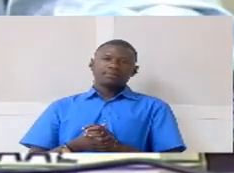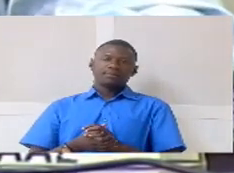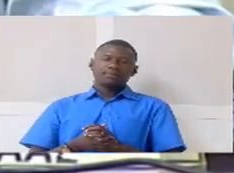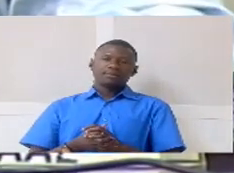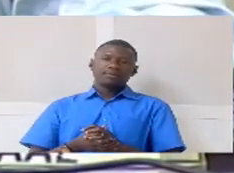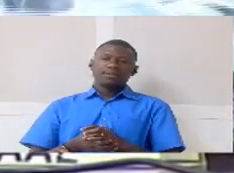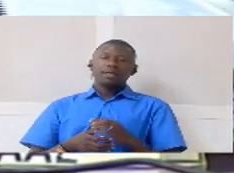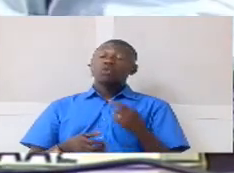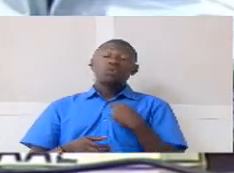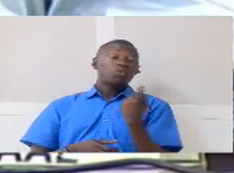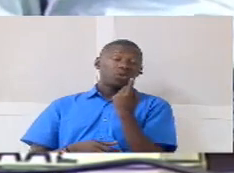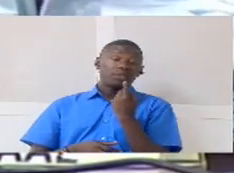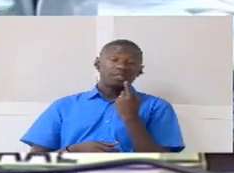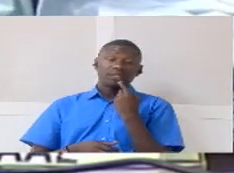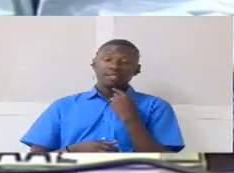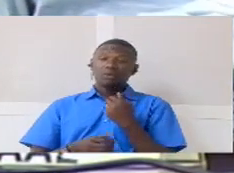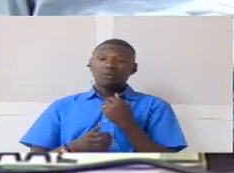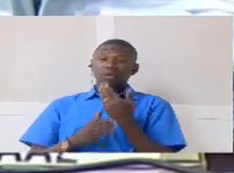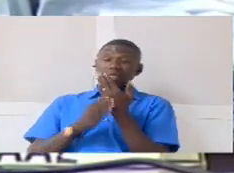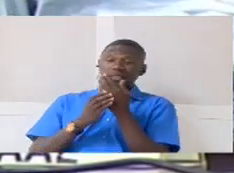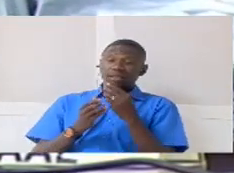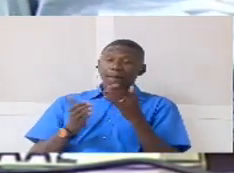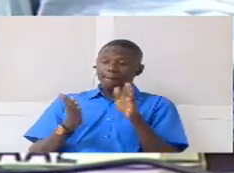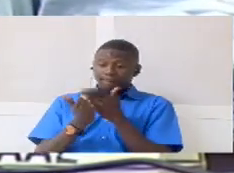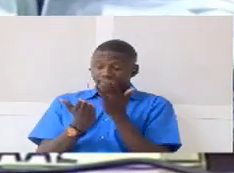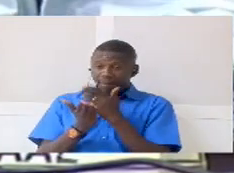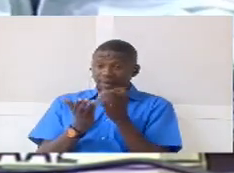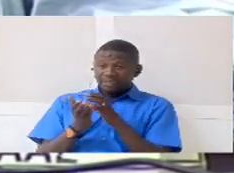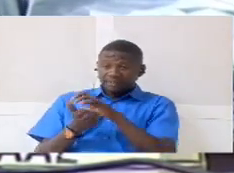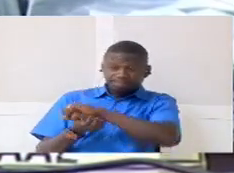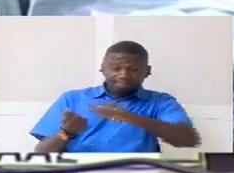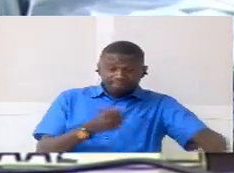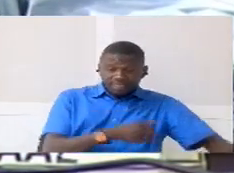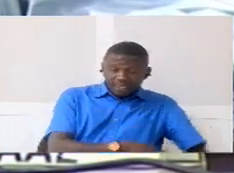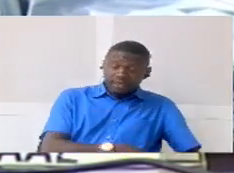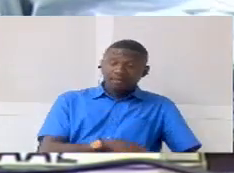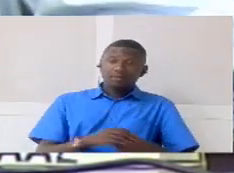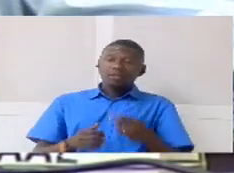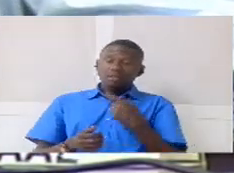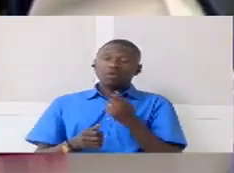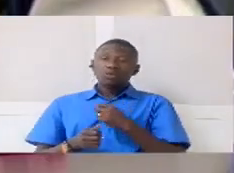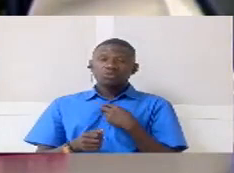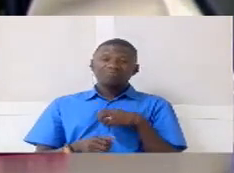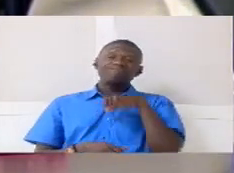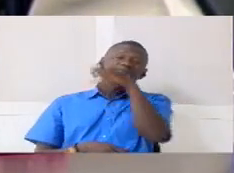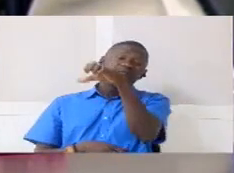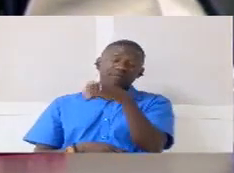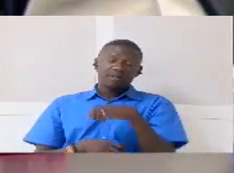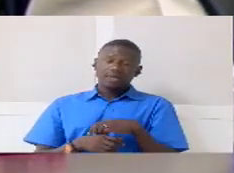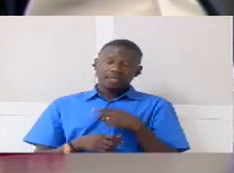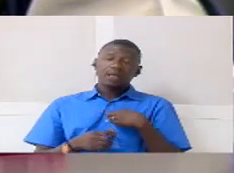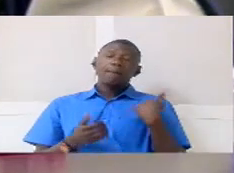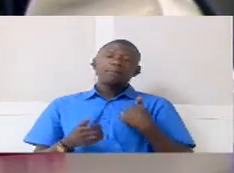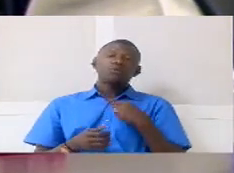their crimes, they also falsify information in order to cover up their crimes. Amanke nyinda mandi